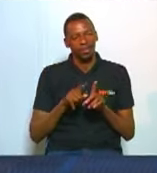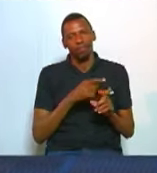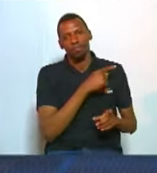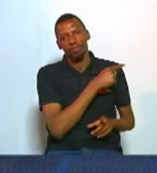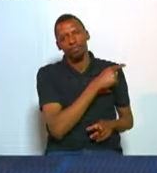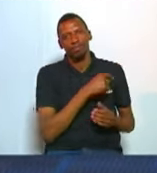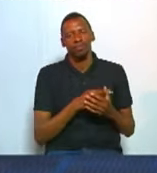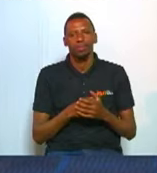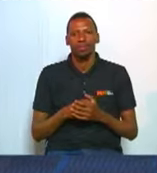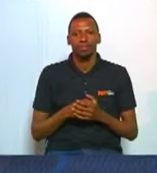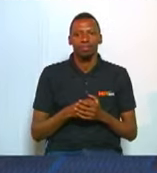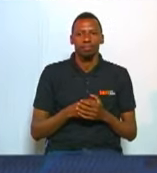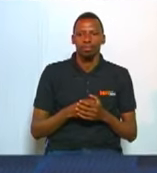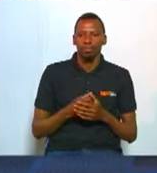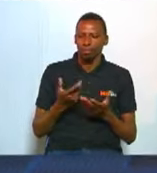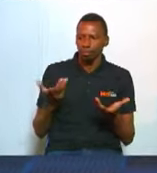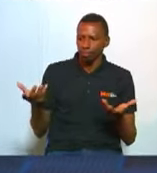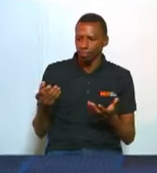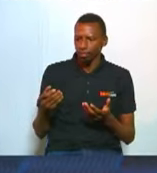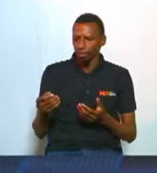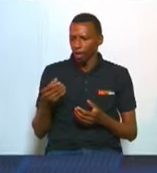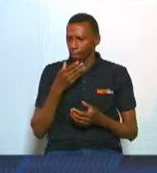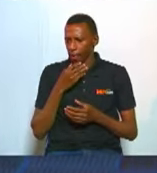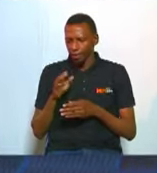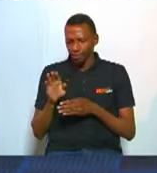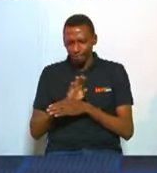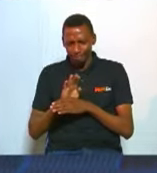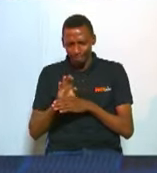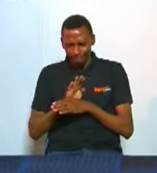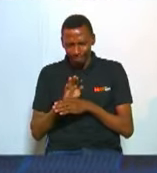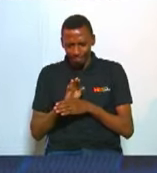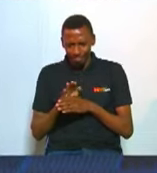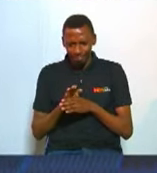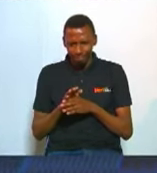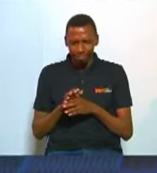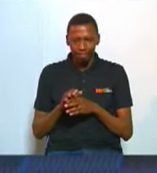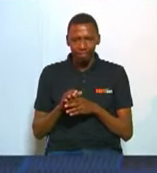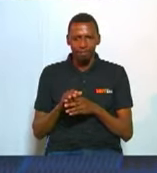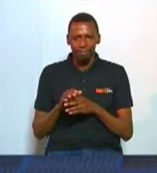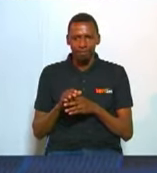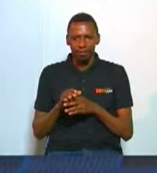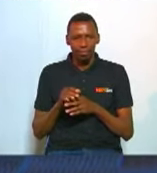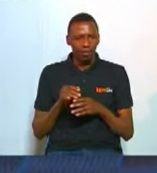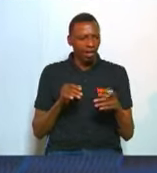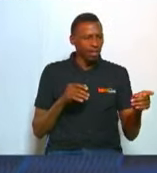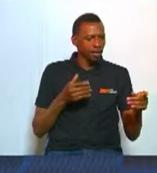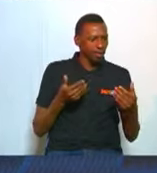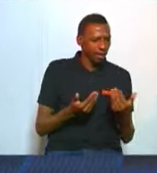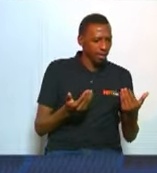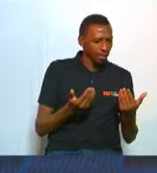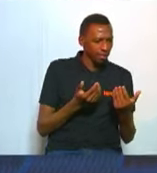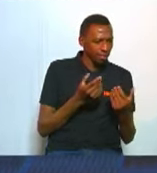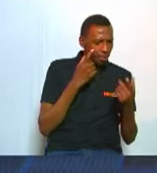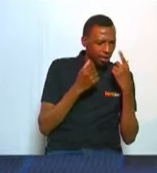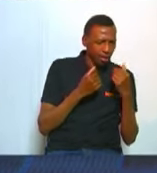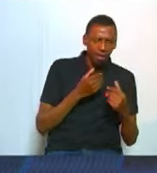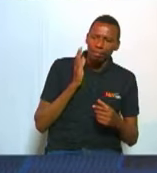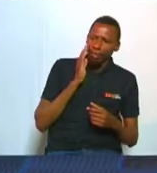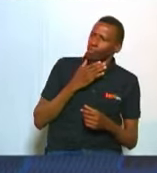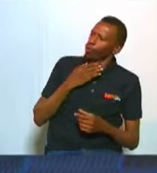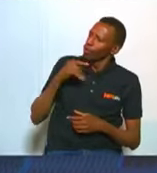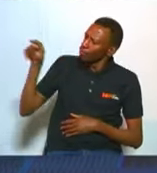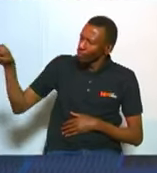And the guy was very busy near the window, just looking at the child who is crying, Mom, I want to go there, Mom, I want to go there. And the guy is